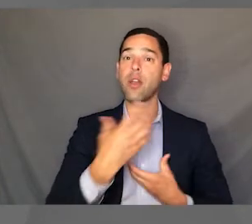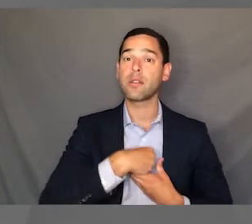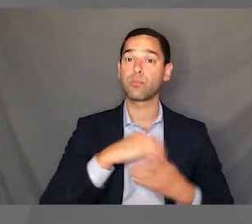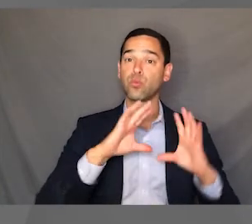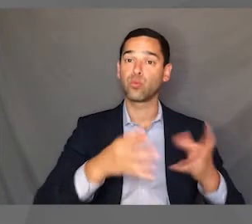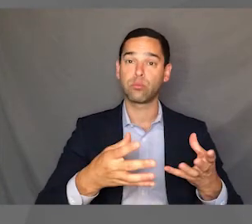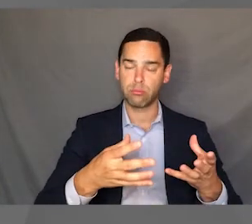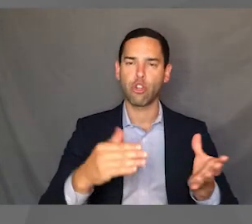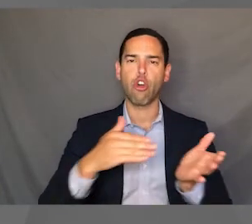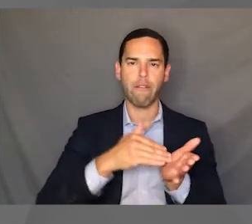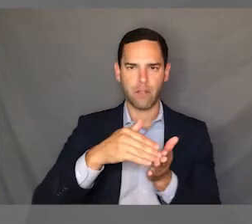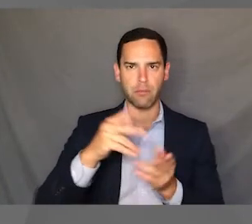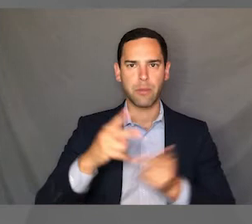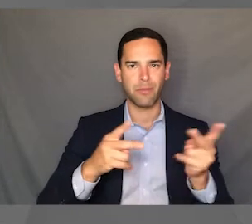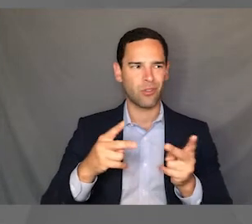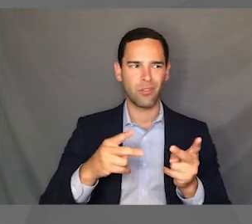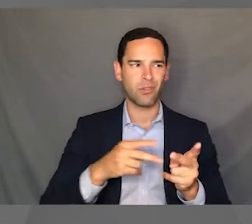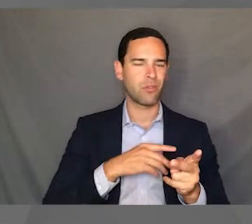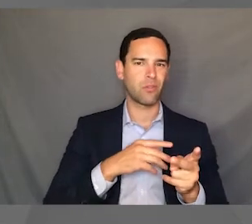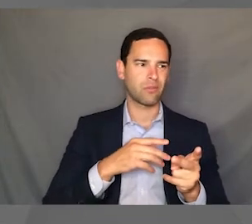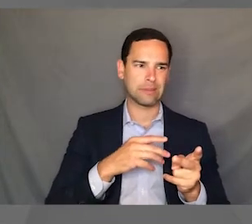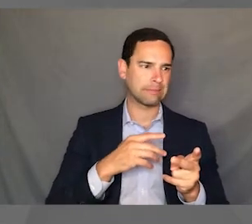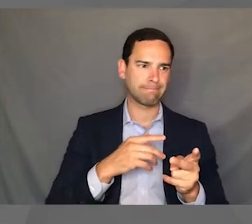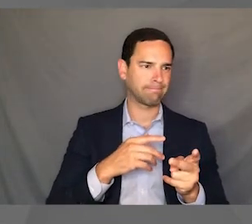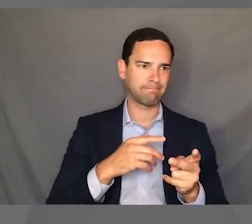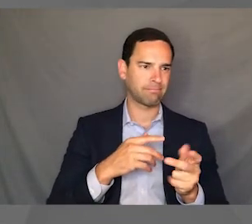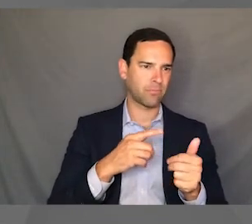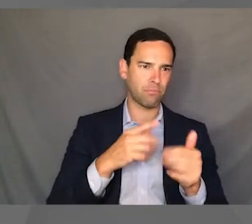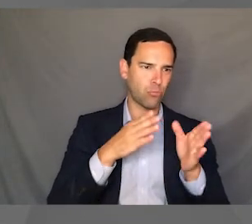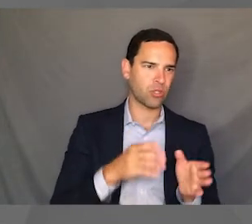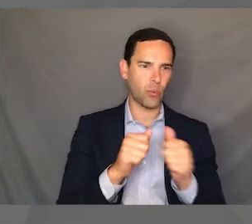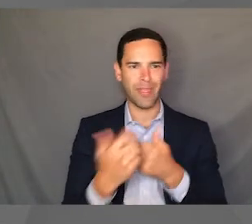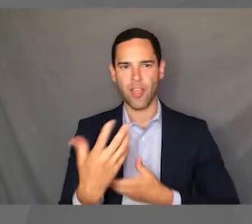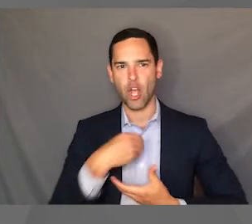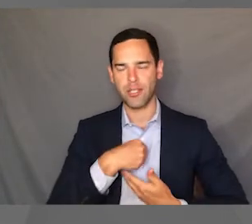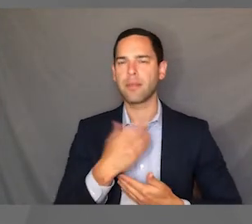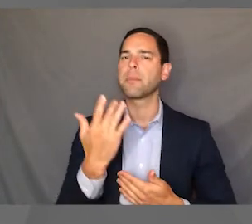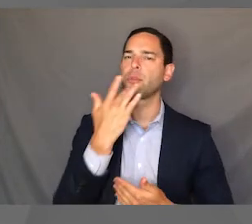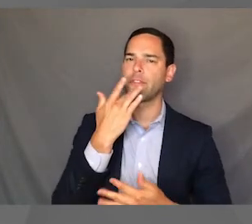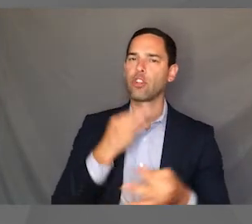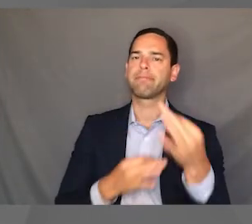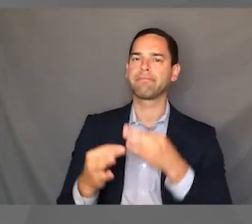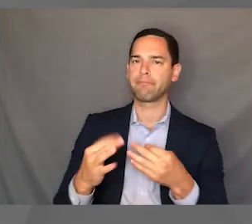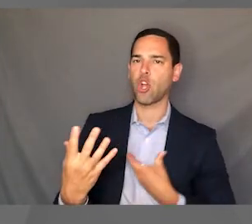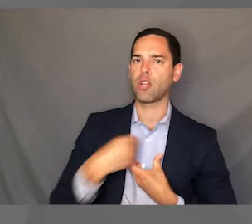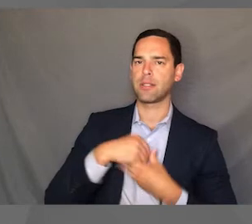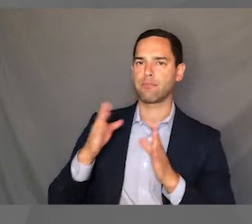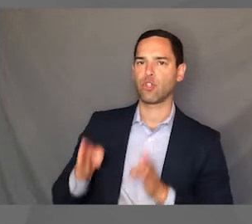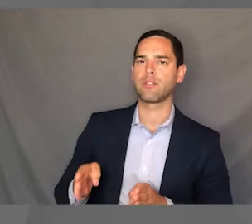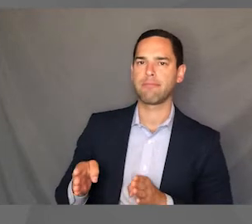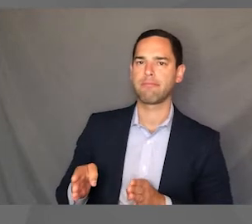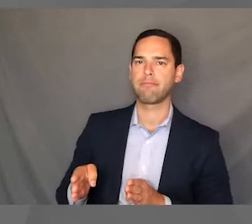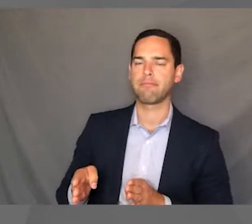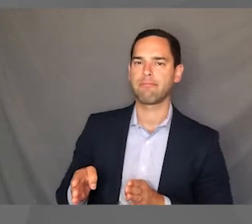often, instead of using the term person with autism, they would like to be referred to as an autistic person. It is